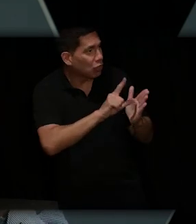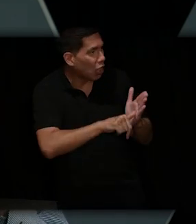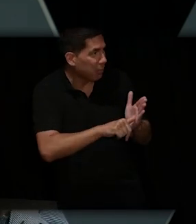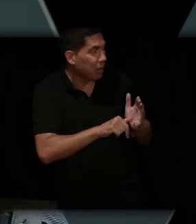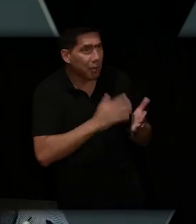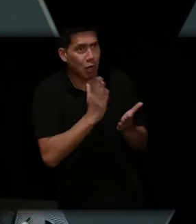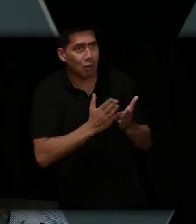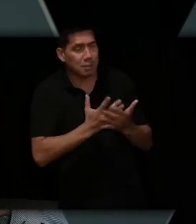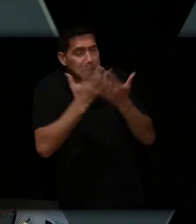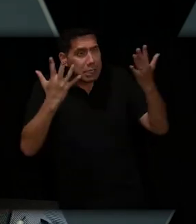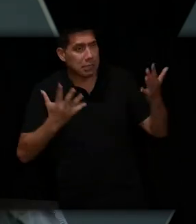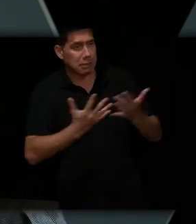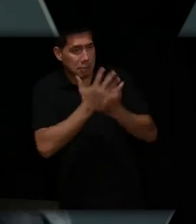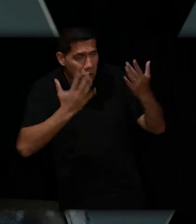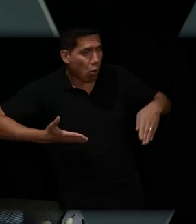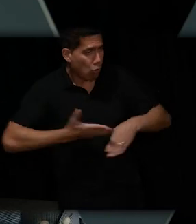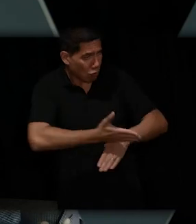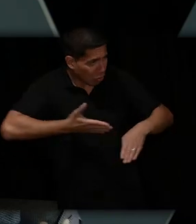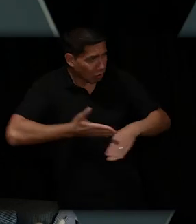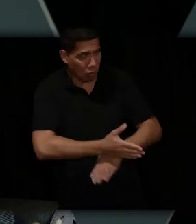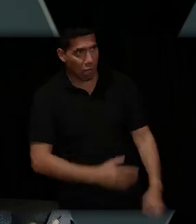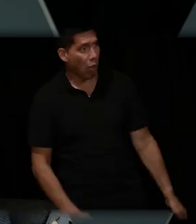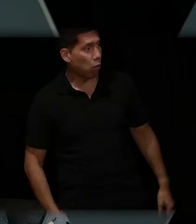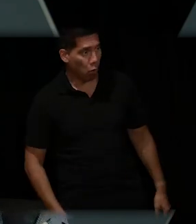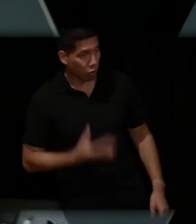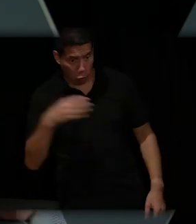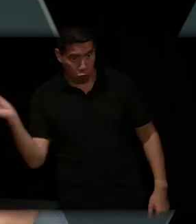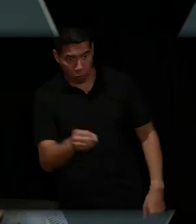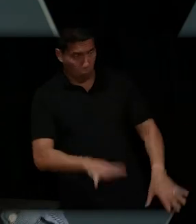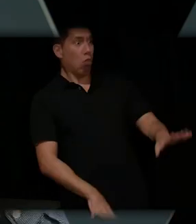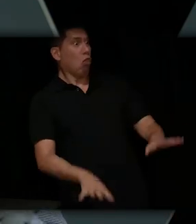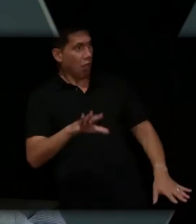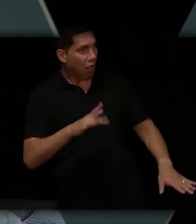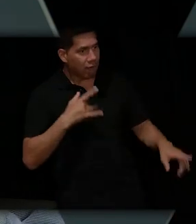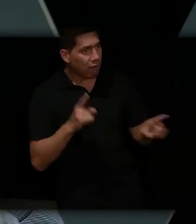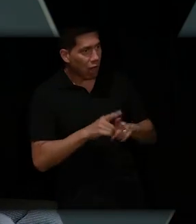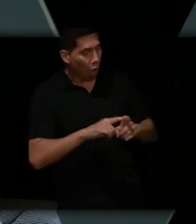massive operation that I just got thrown into, and it felt like just being in a whirlwind. And it was